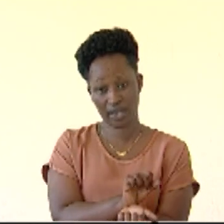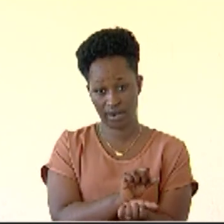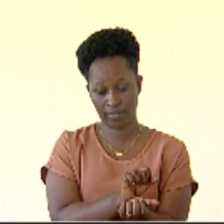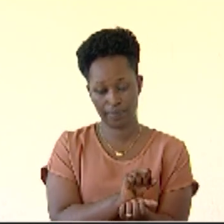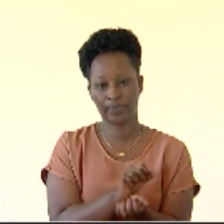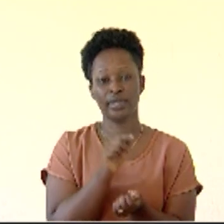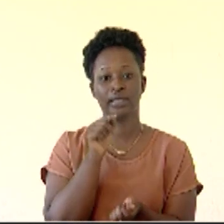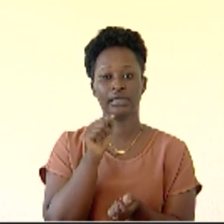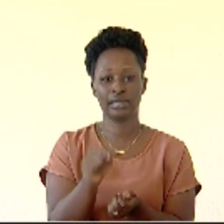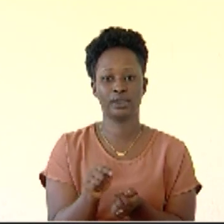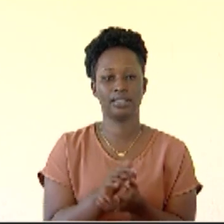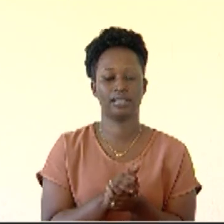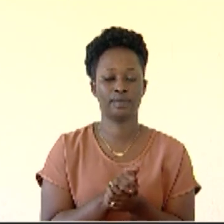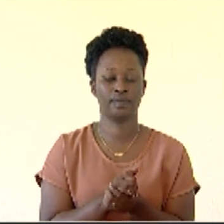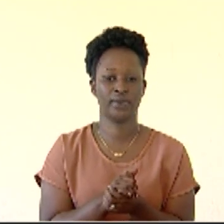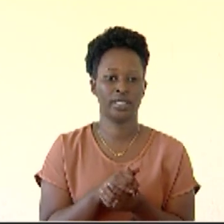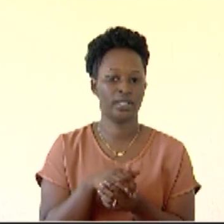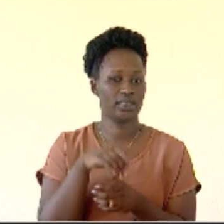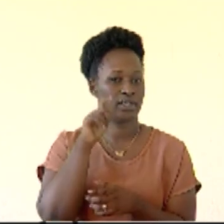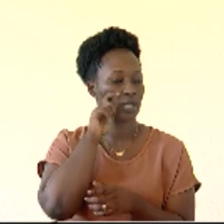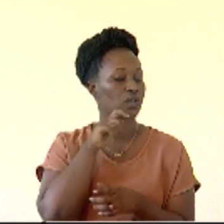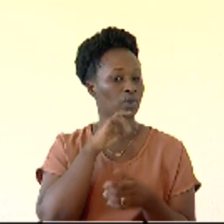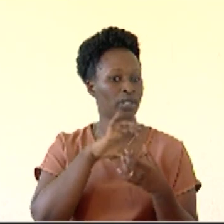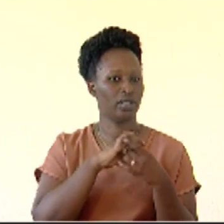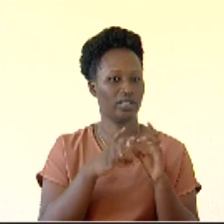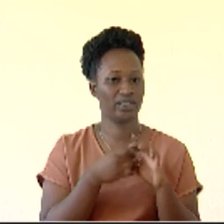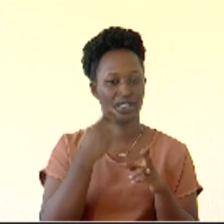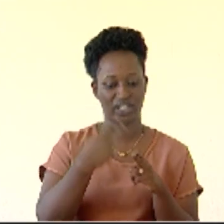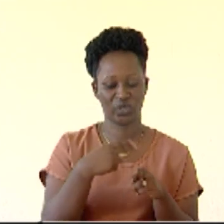This form of sexual relationship is called incest.